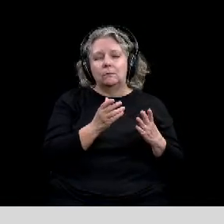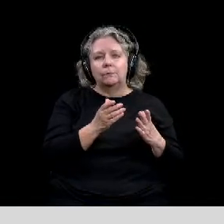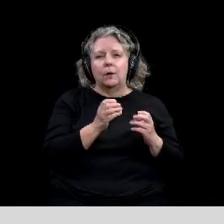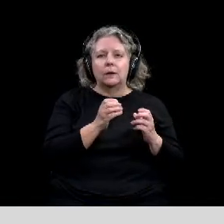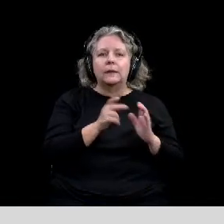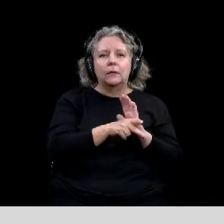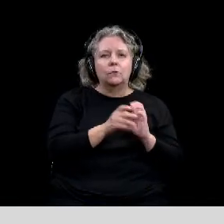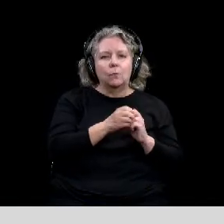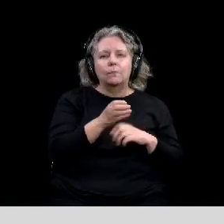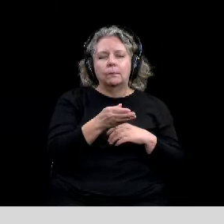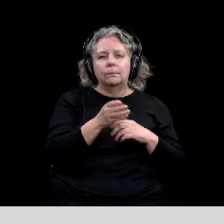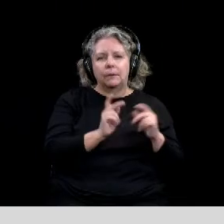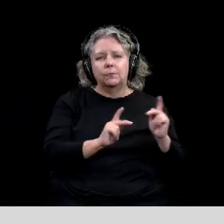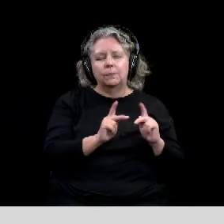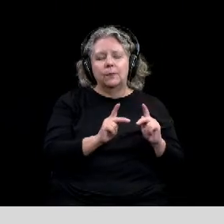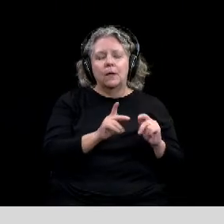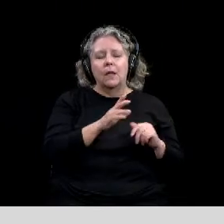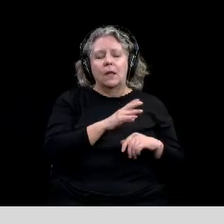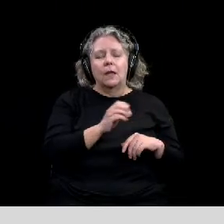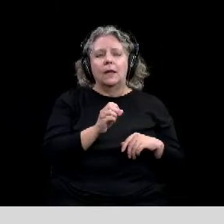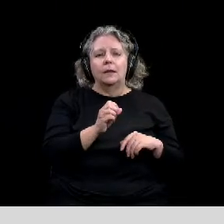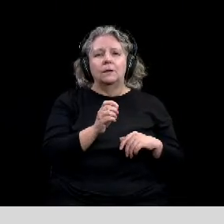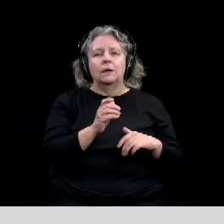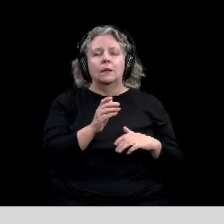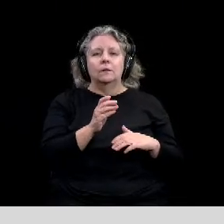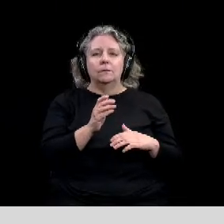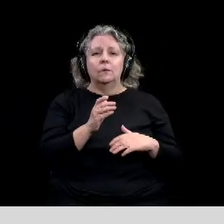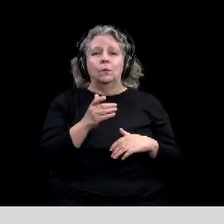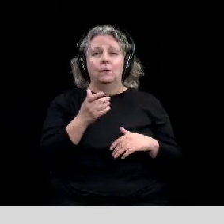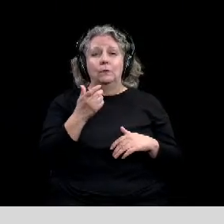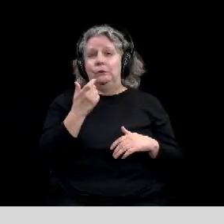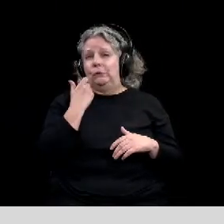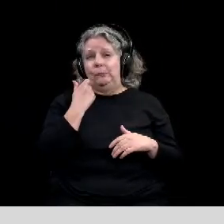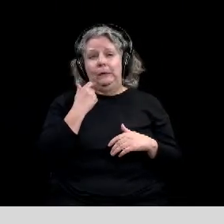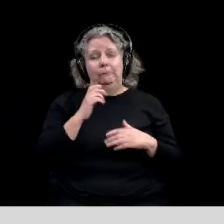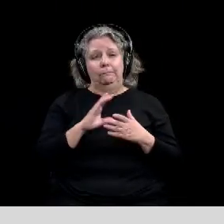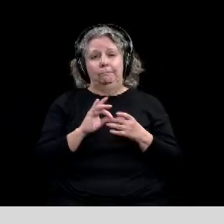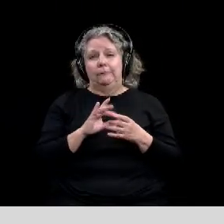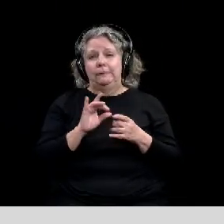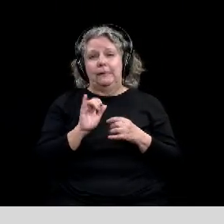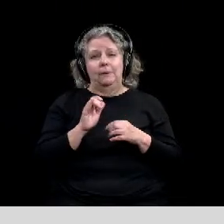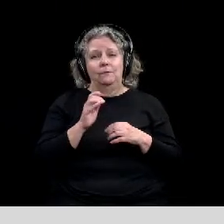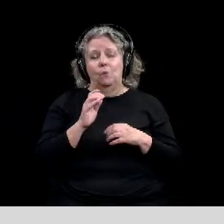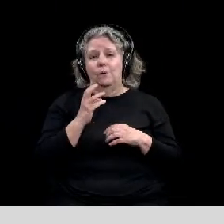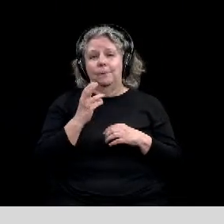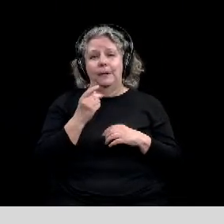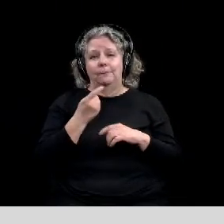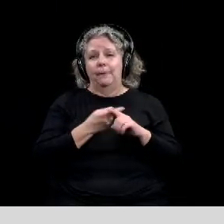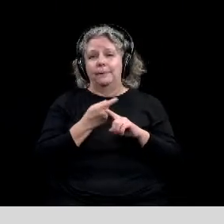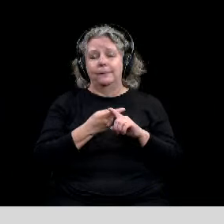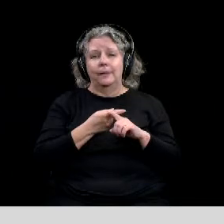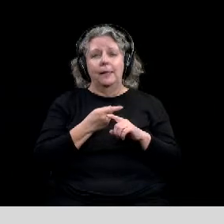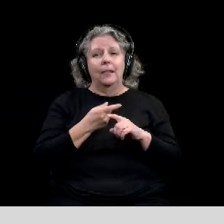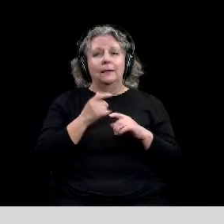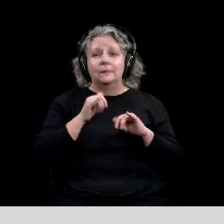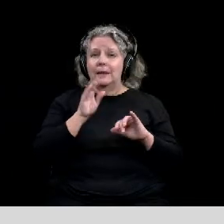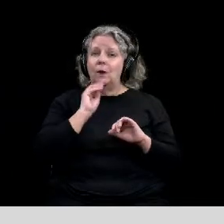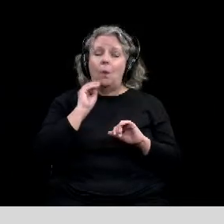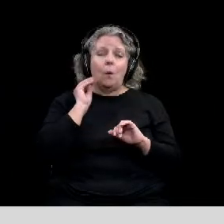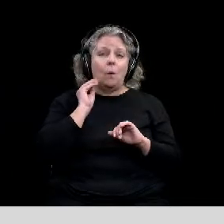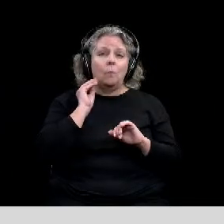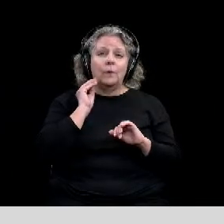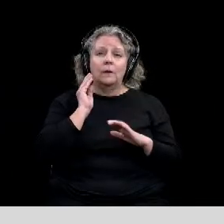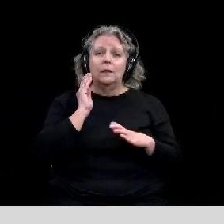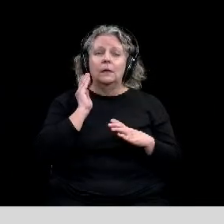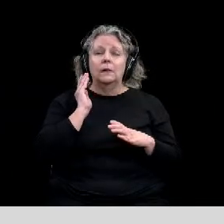to stay home as much as possible. When you go out, please wear a mask and avoid crowds, clusters